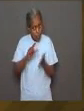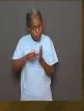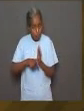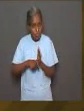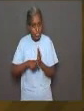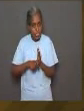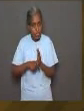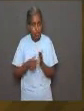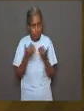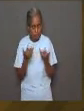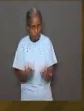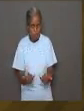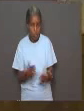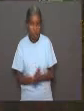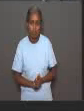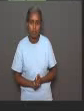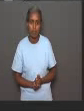few minutes to do so now.